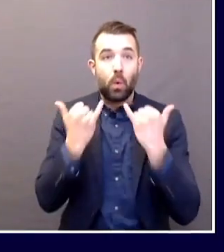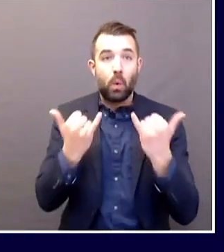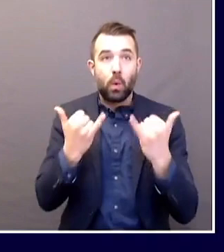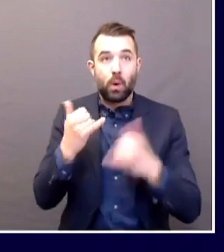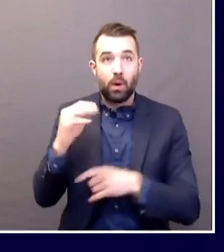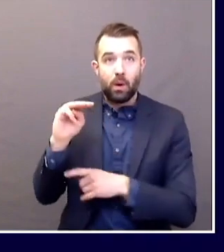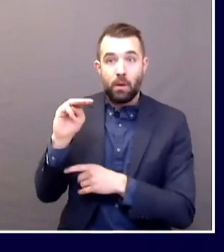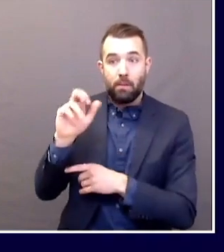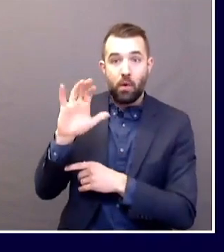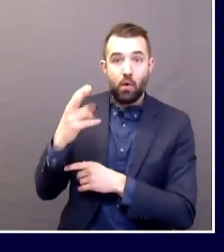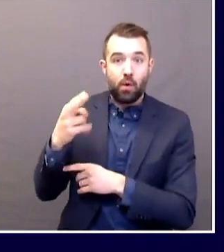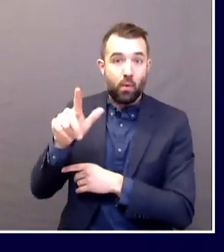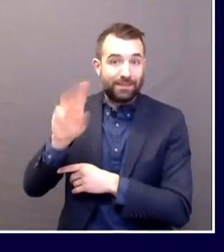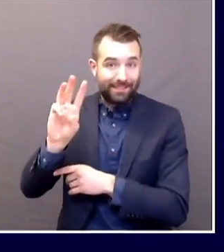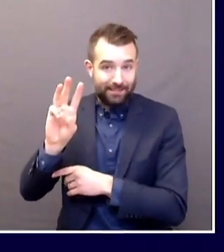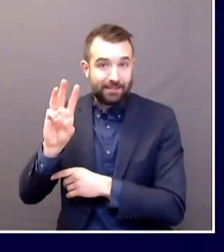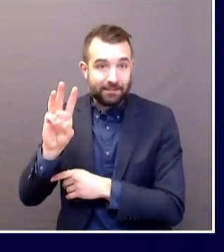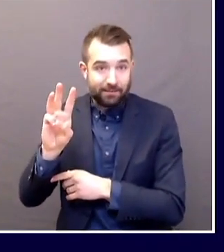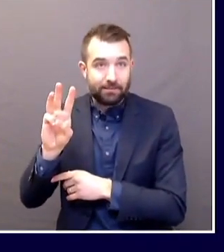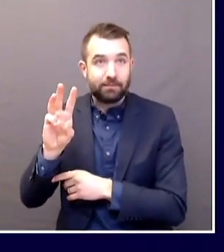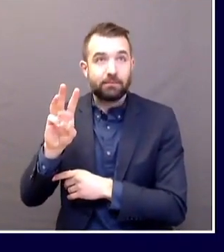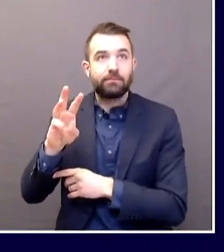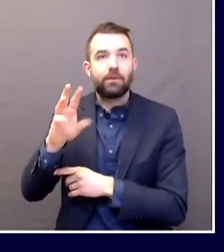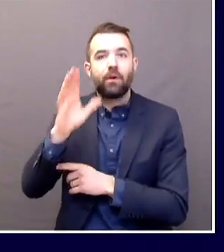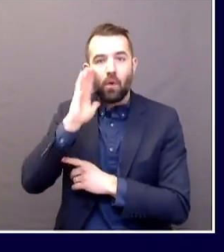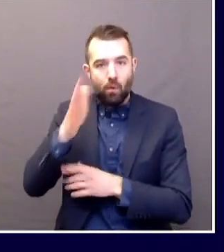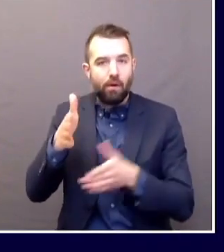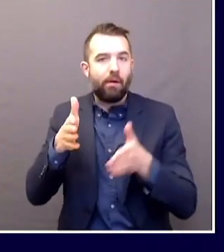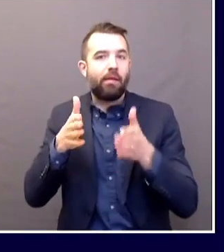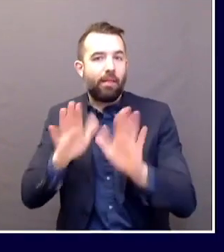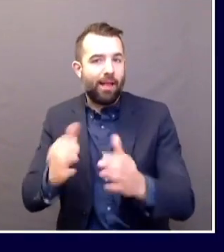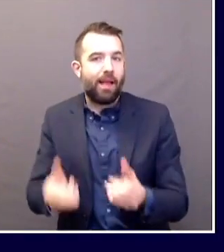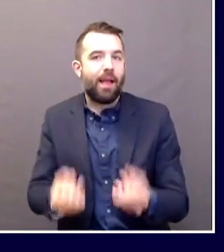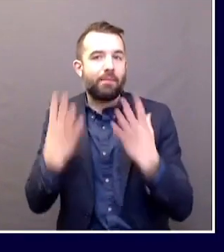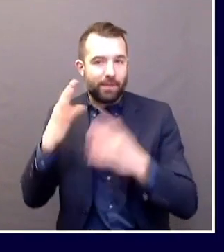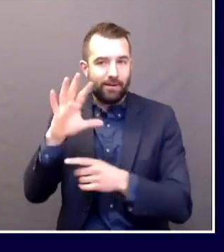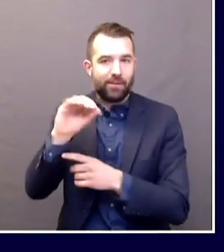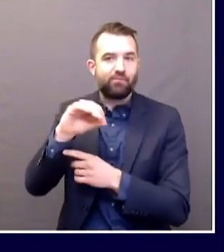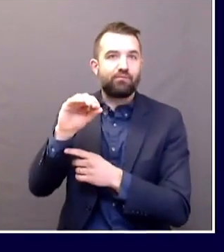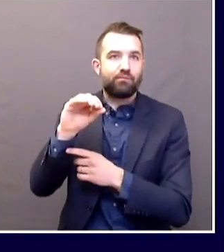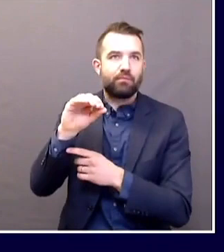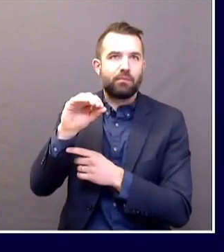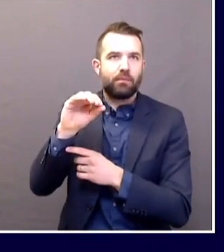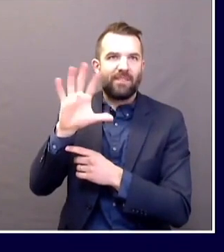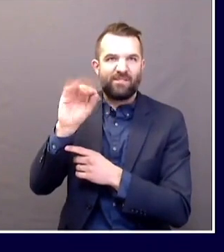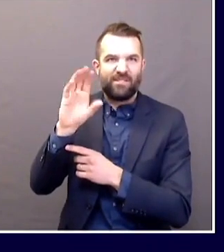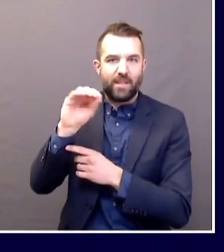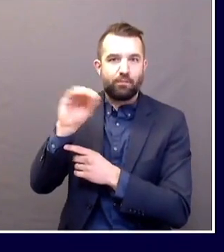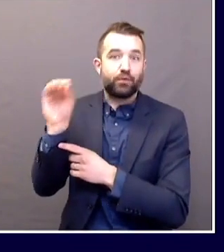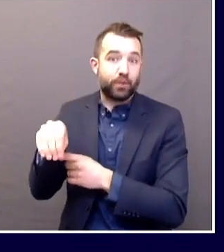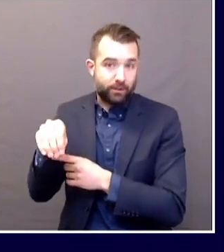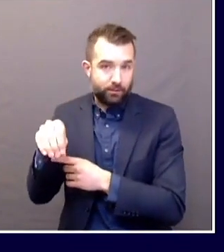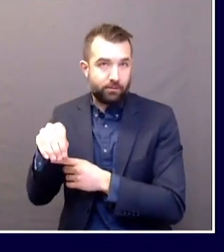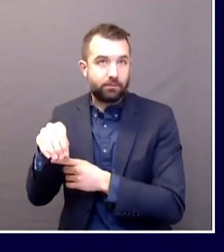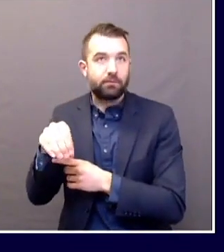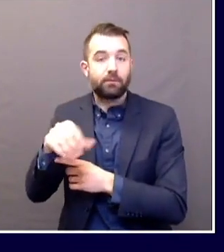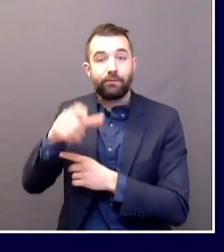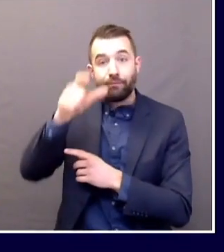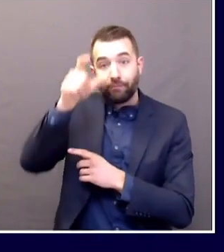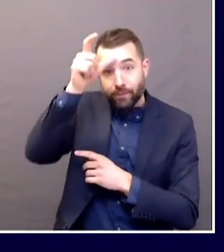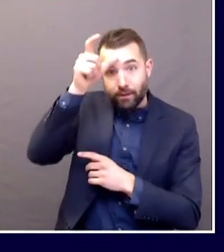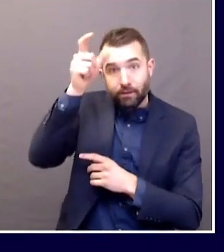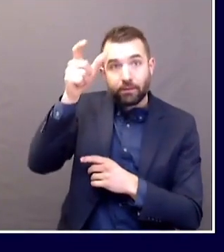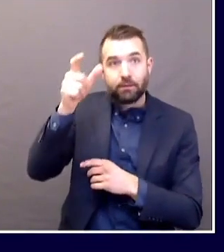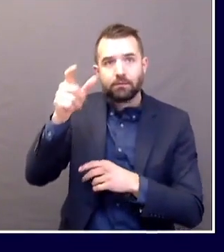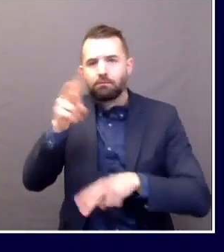26. And assuming all goes well, that limit will increase to 75% starting May